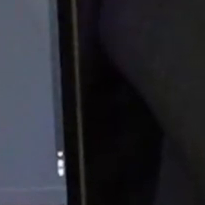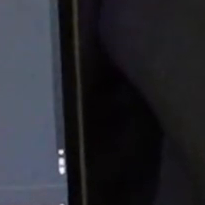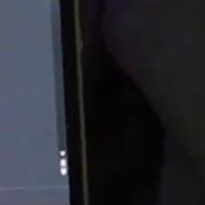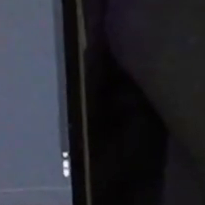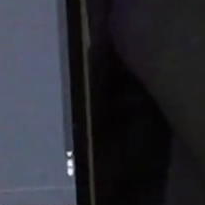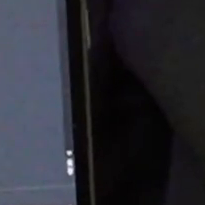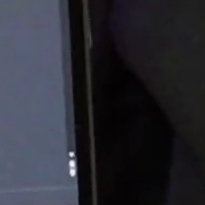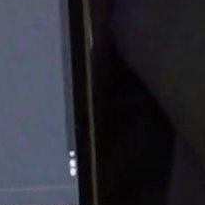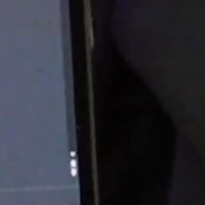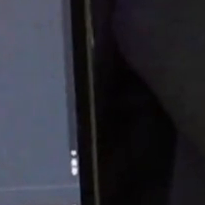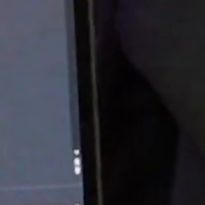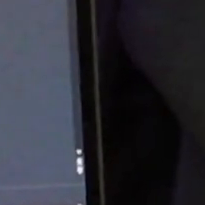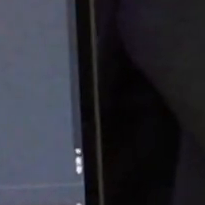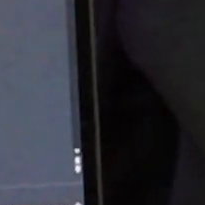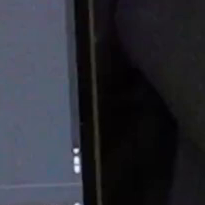Got any ideas?